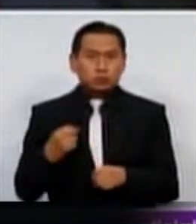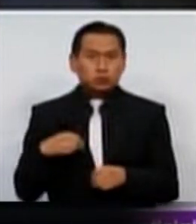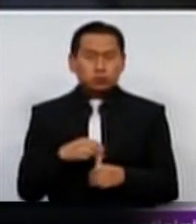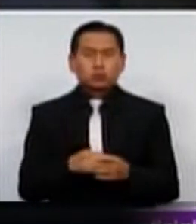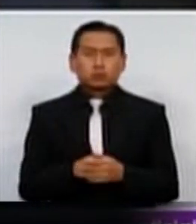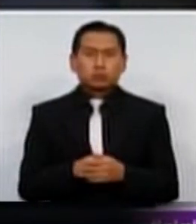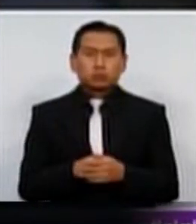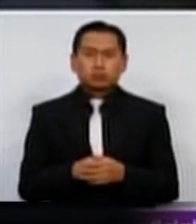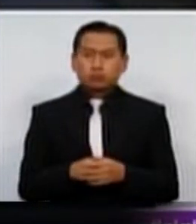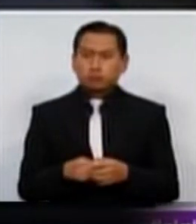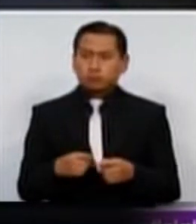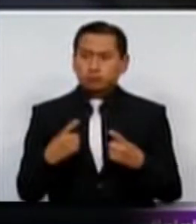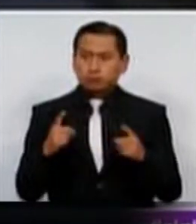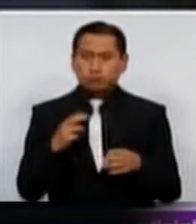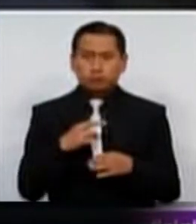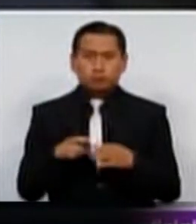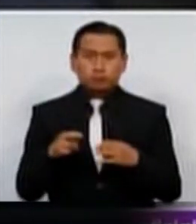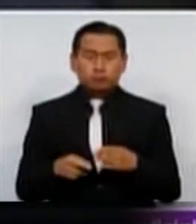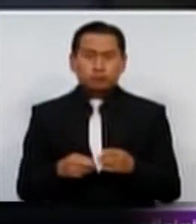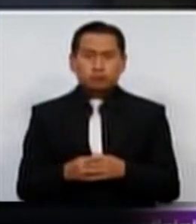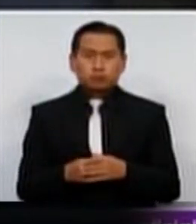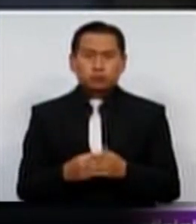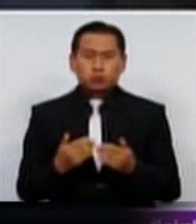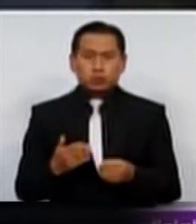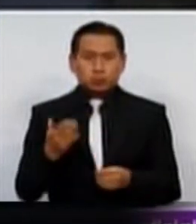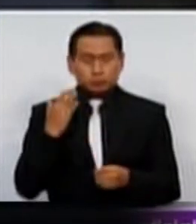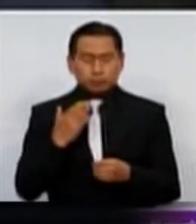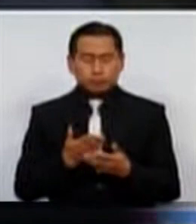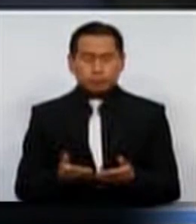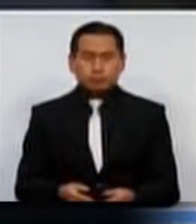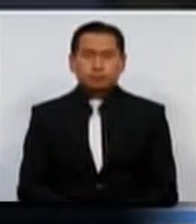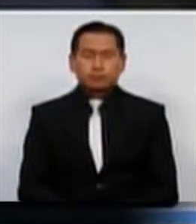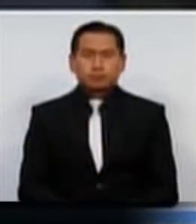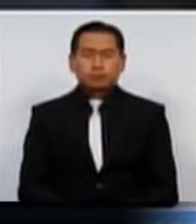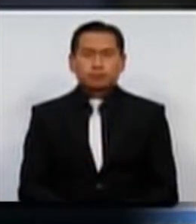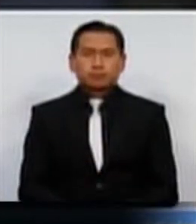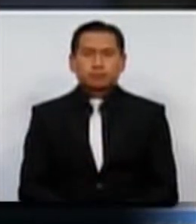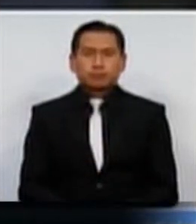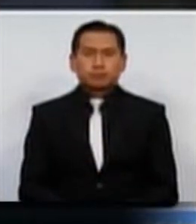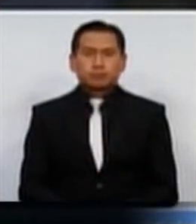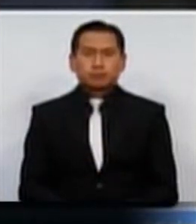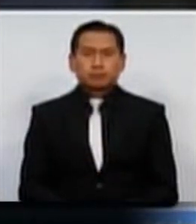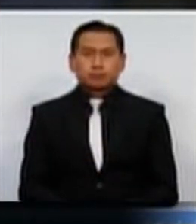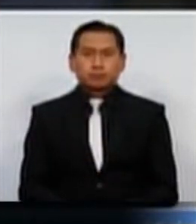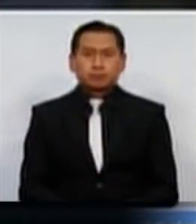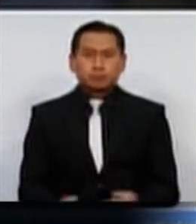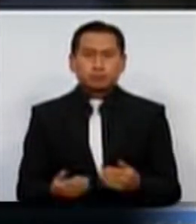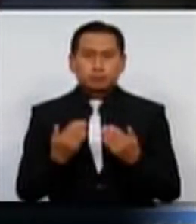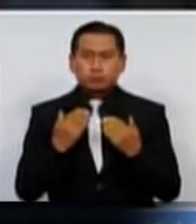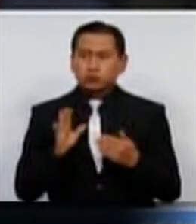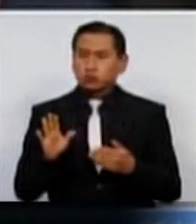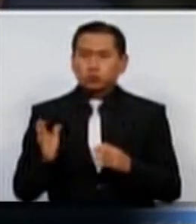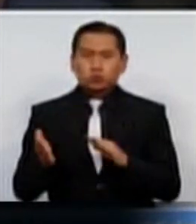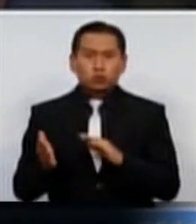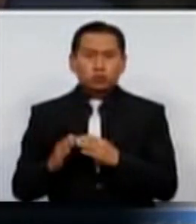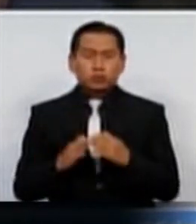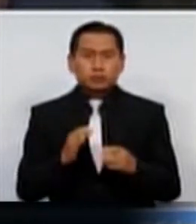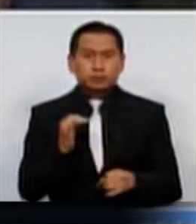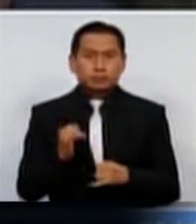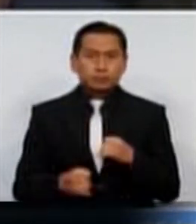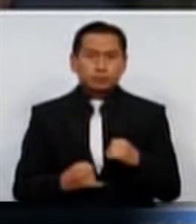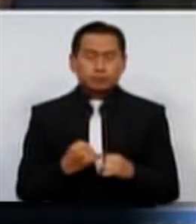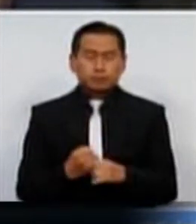we have been able to obtain the result that we now know. I also want to thank the international